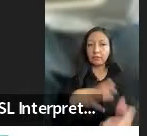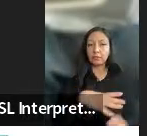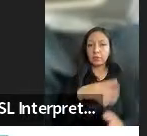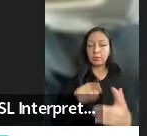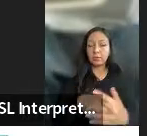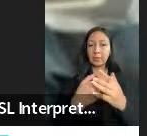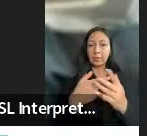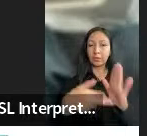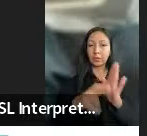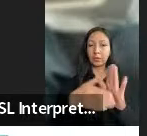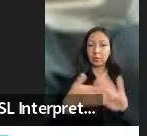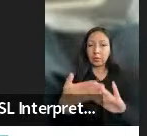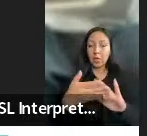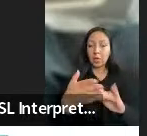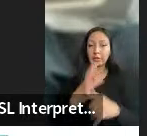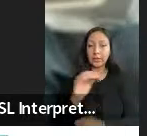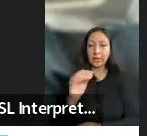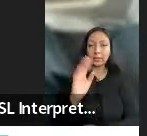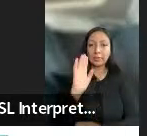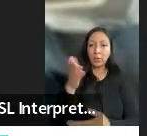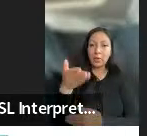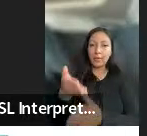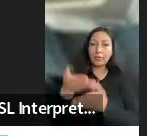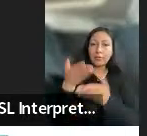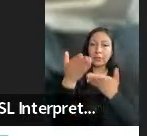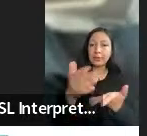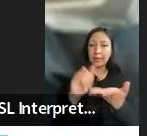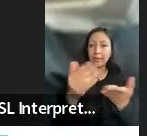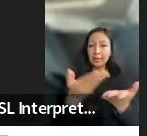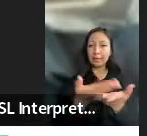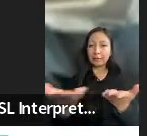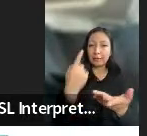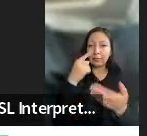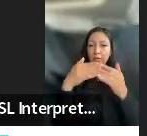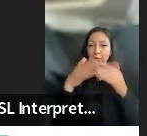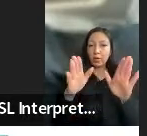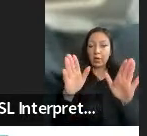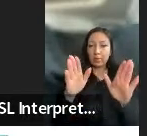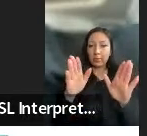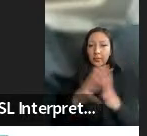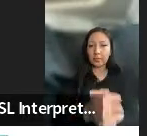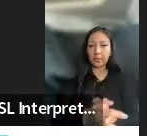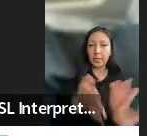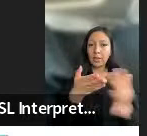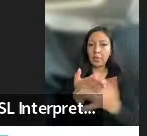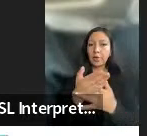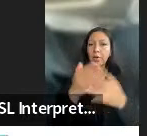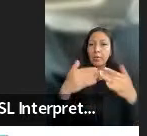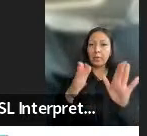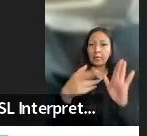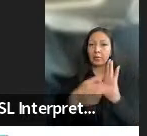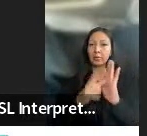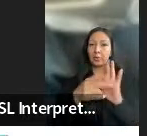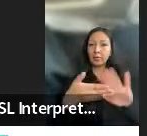review process and presenting this material to the broad public through the public review process.